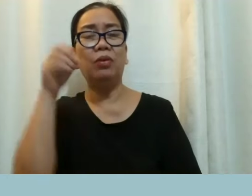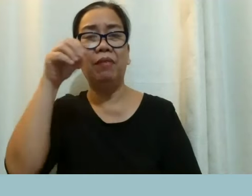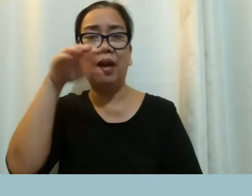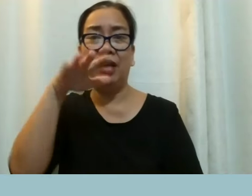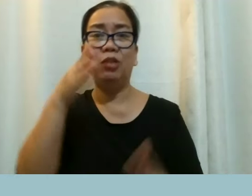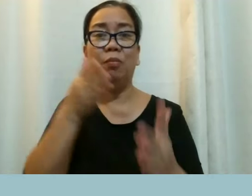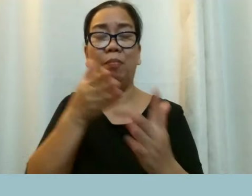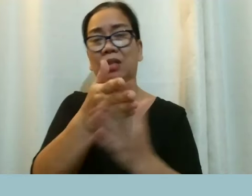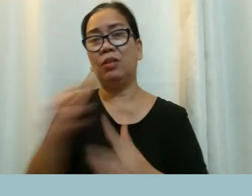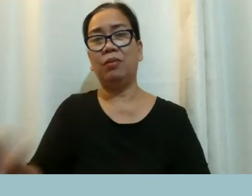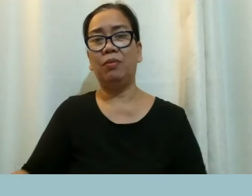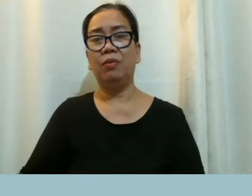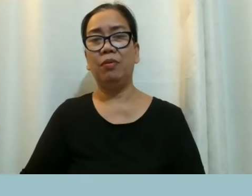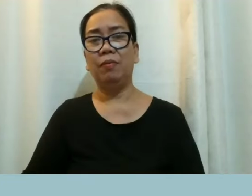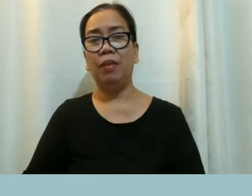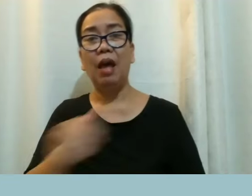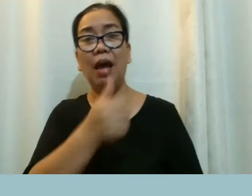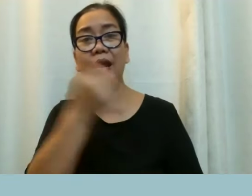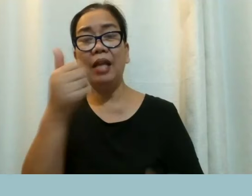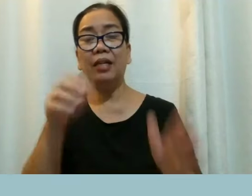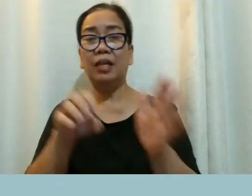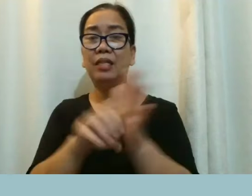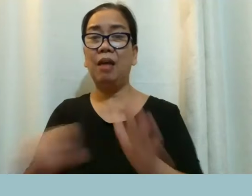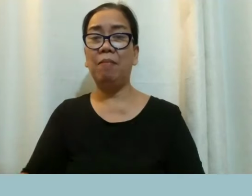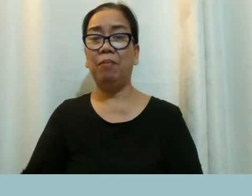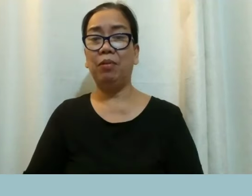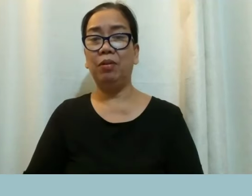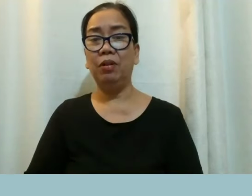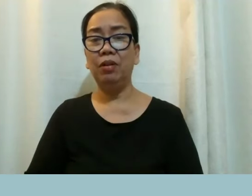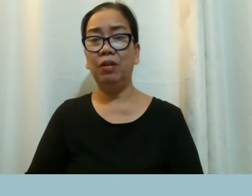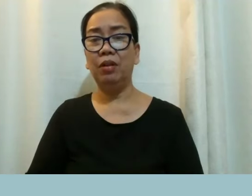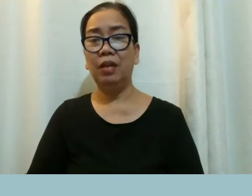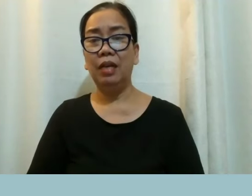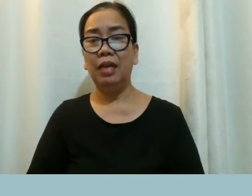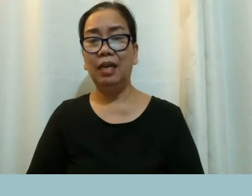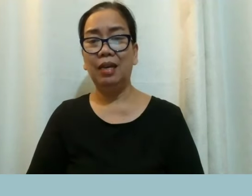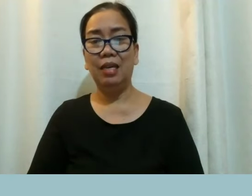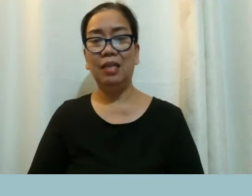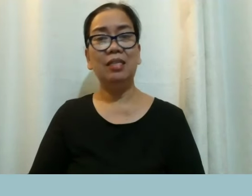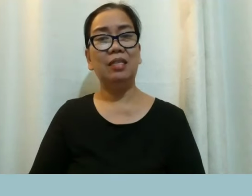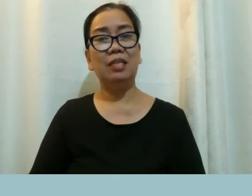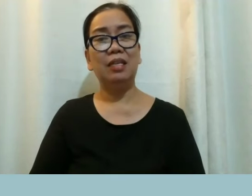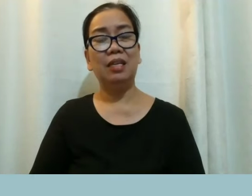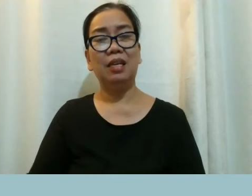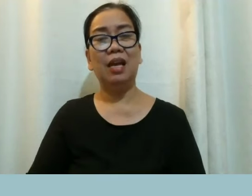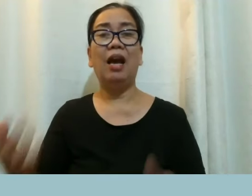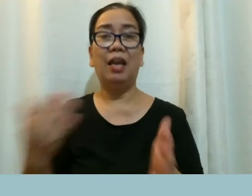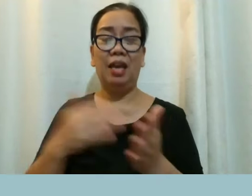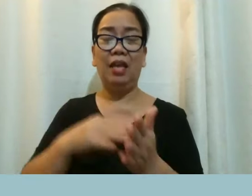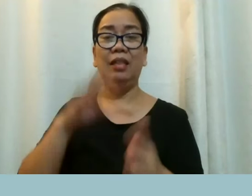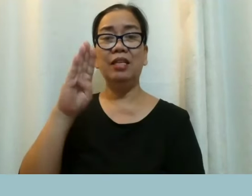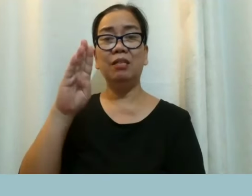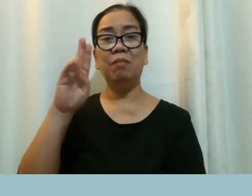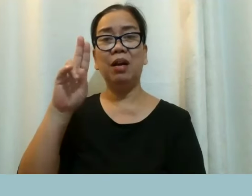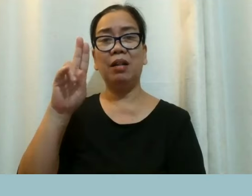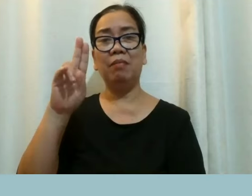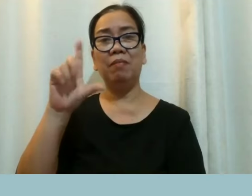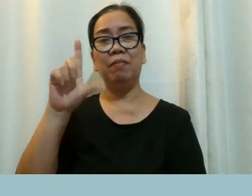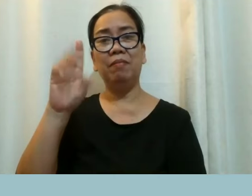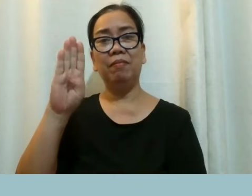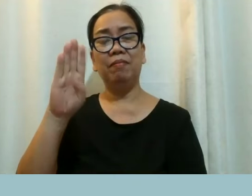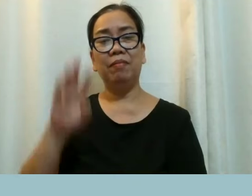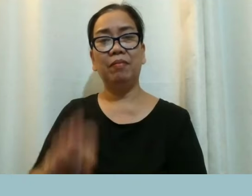amount of light to pass through. Another example is again this